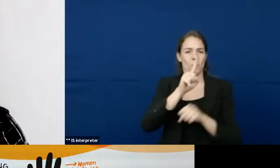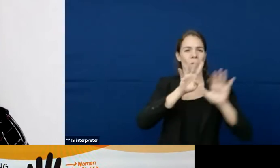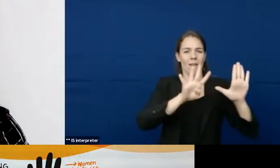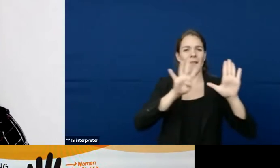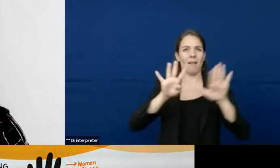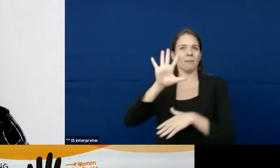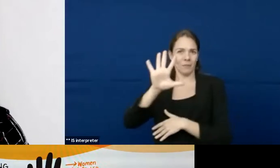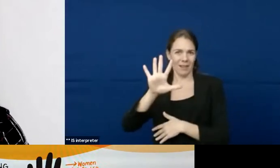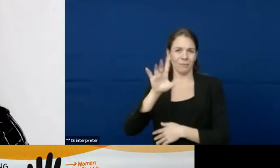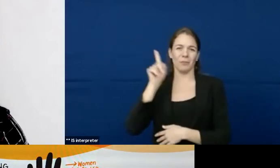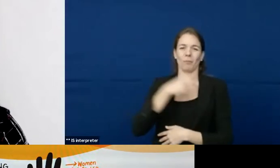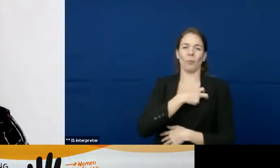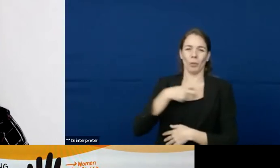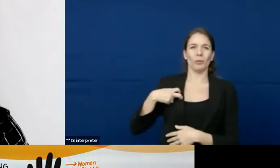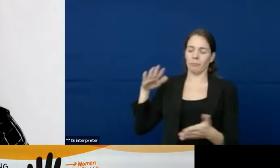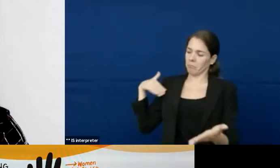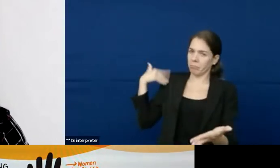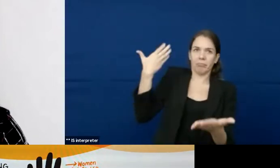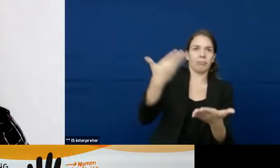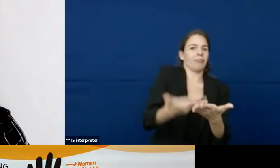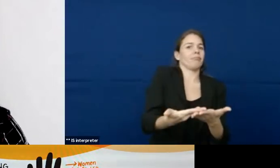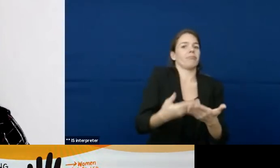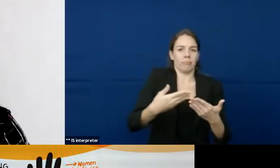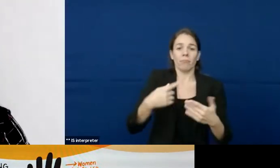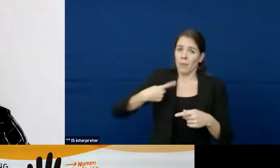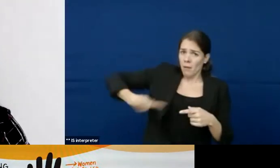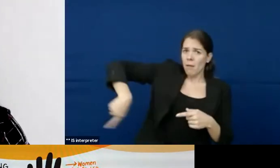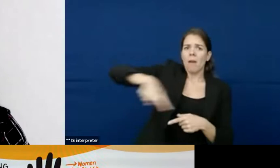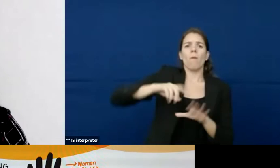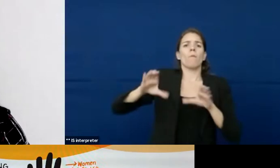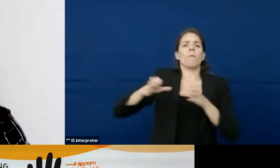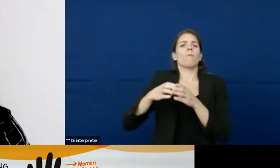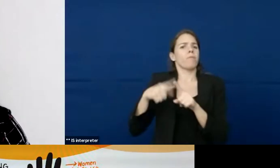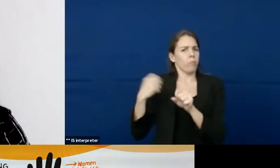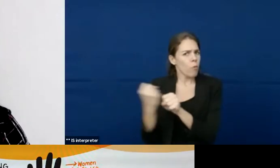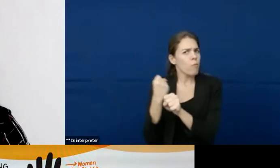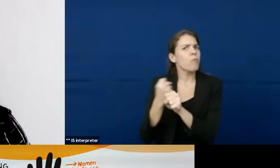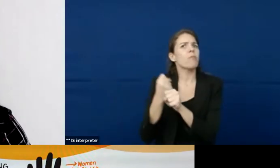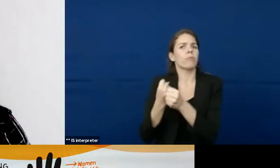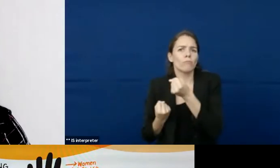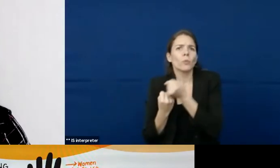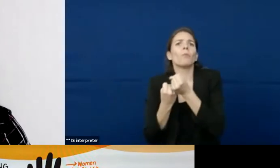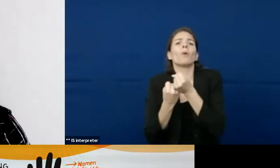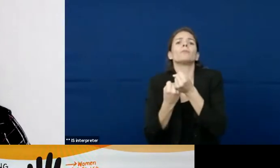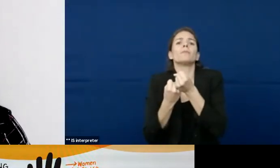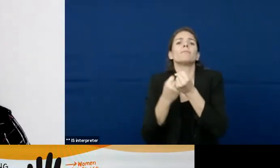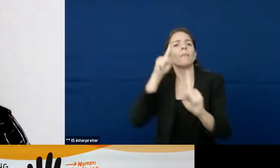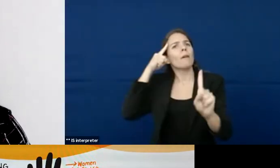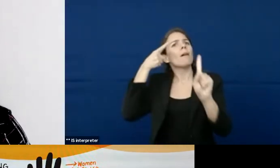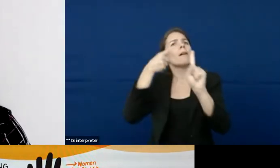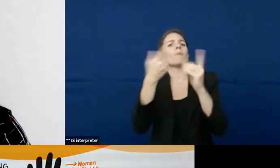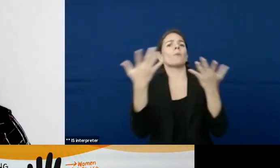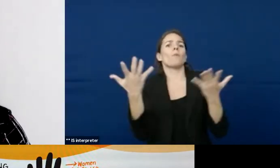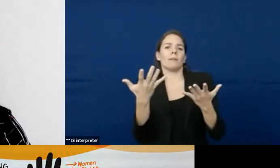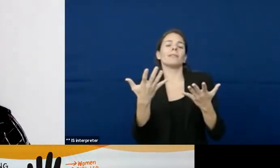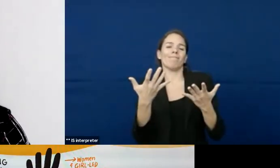ending gender-based violence. We also know that now is not the time to retreat on our commitments to fighting gender-based violence. In fact,